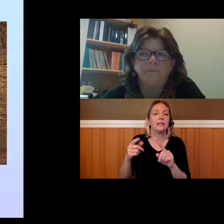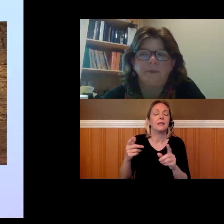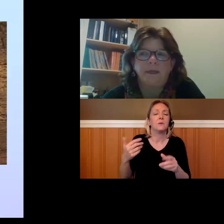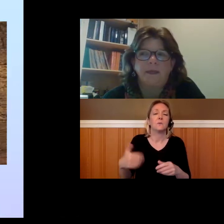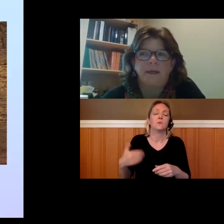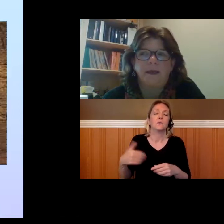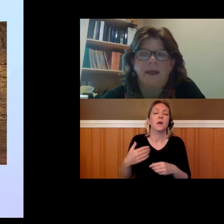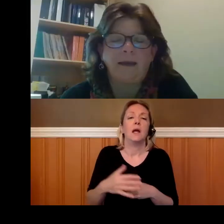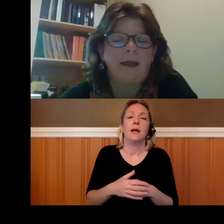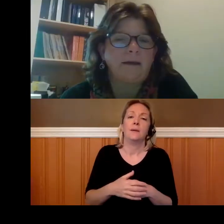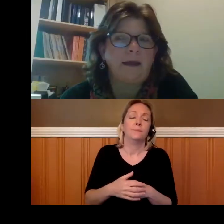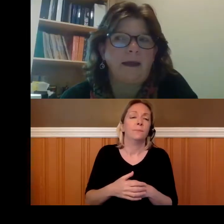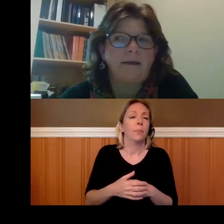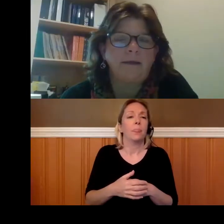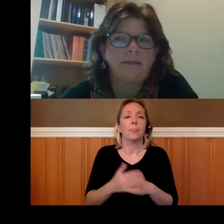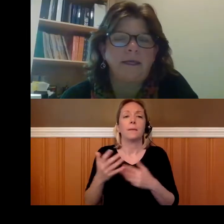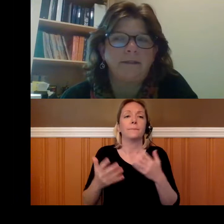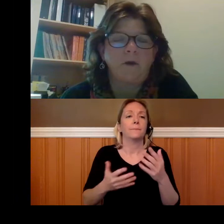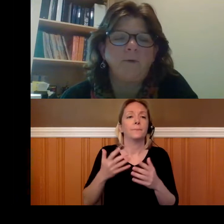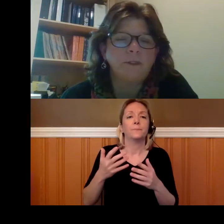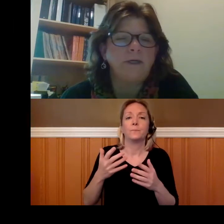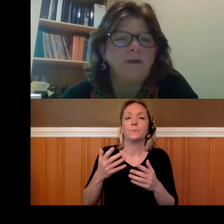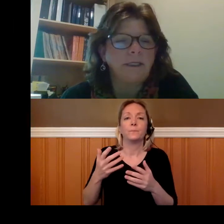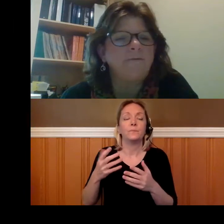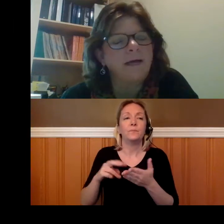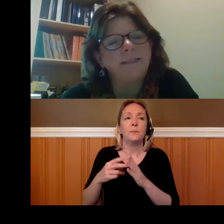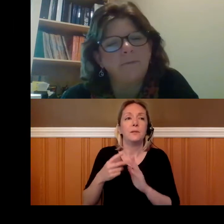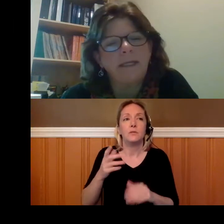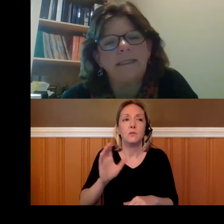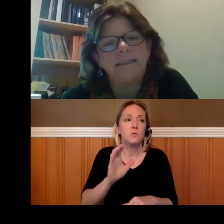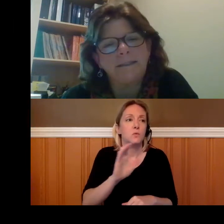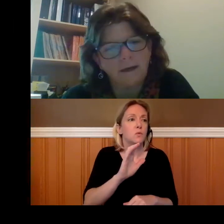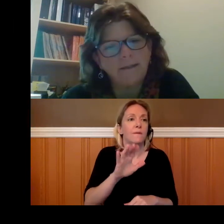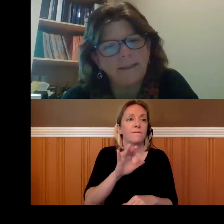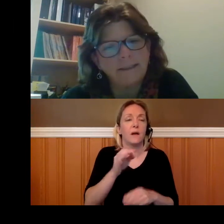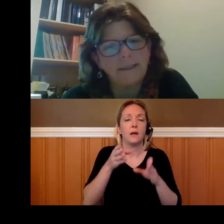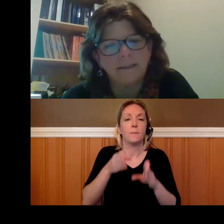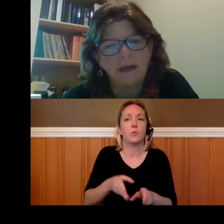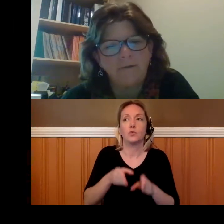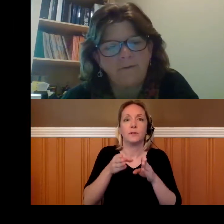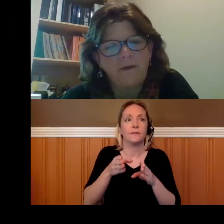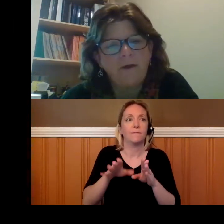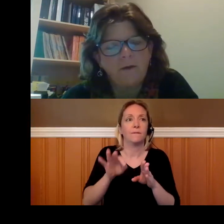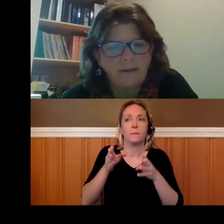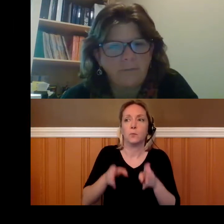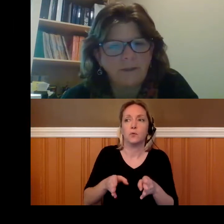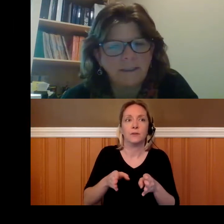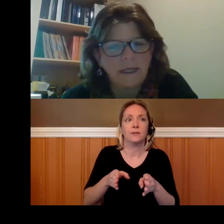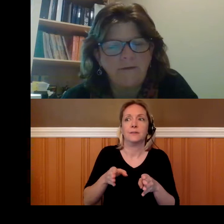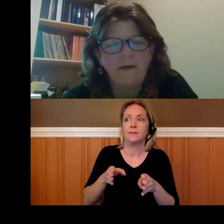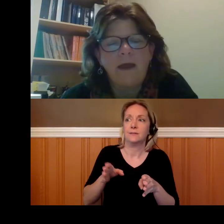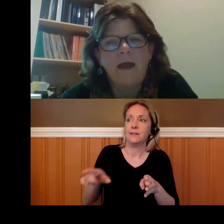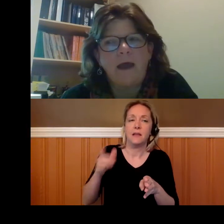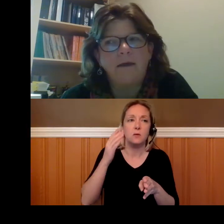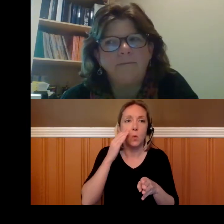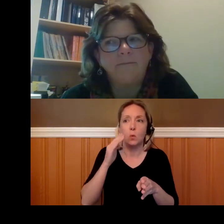And it's almost like you need to find somebody that does, that's in his life or in that person's life,